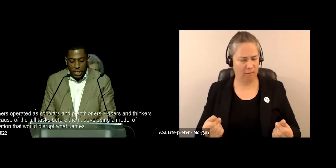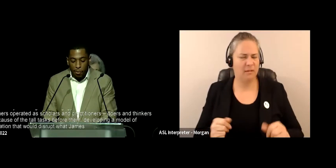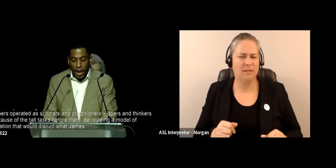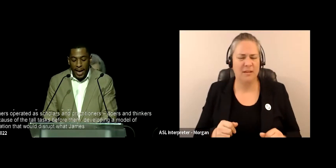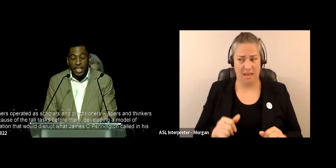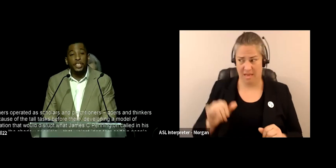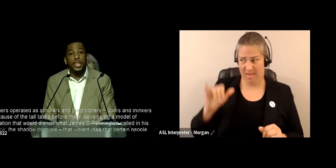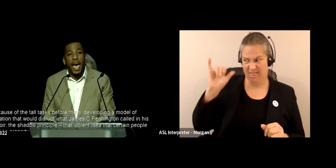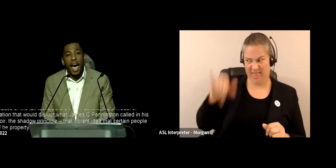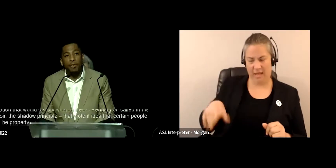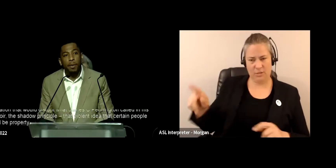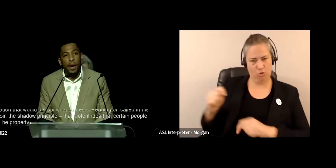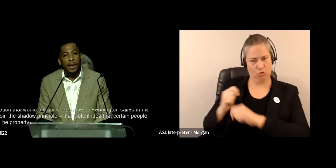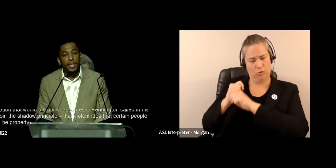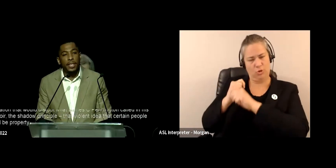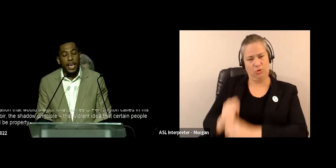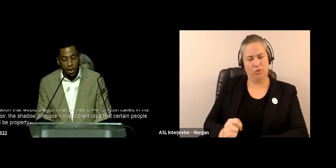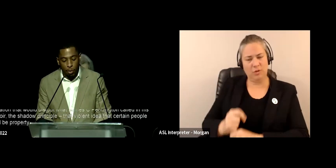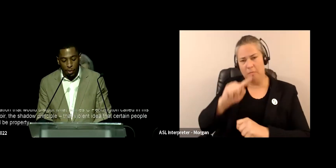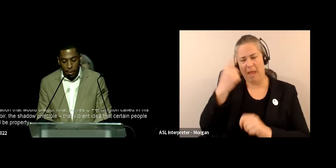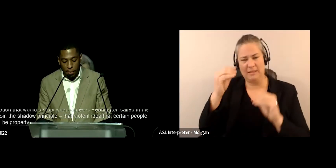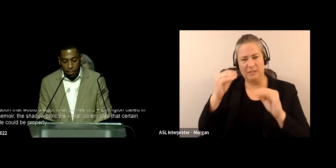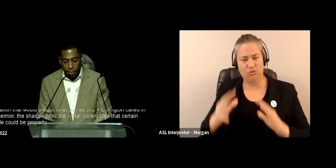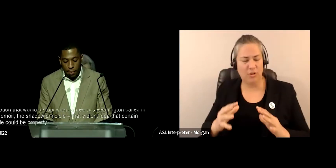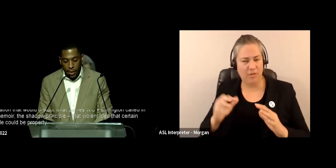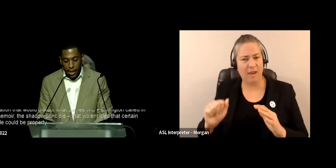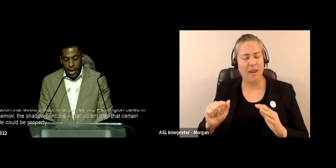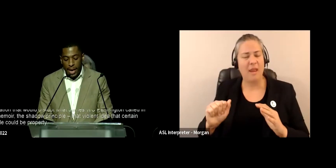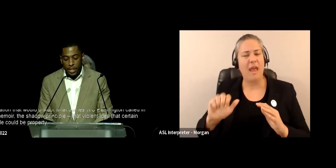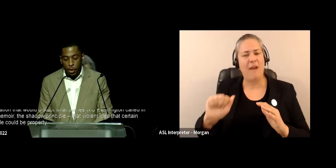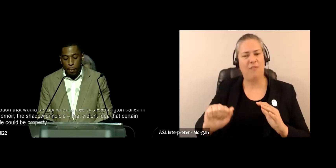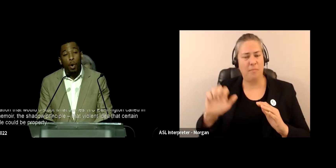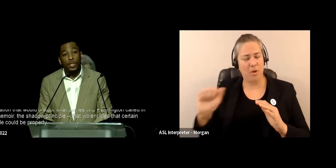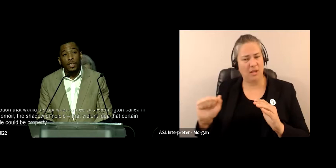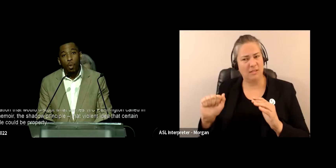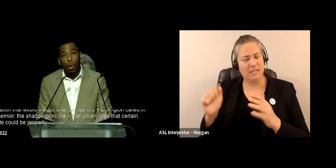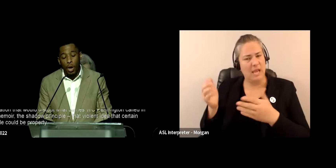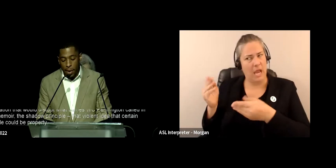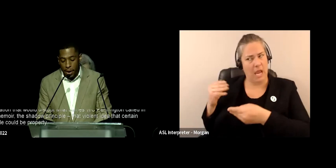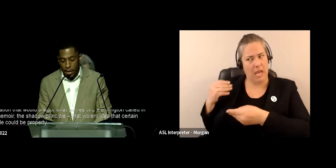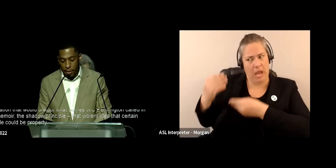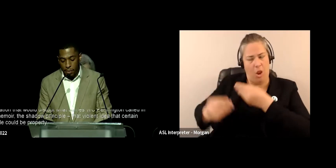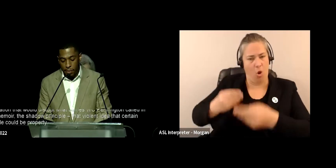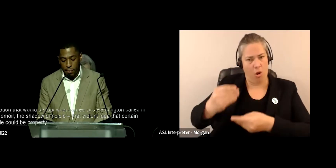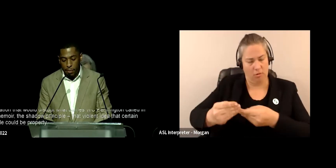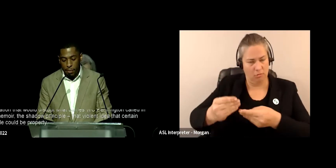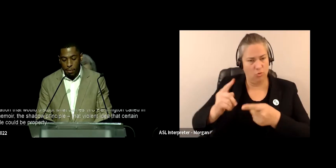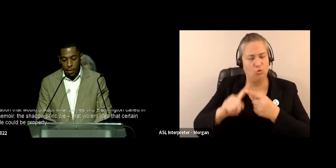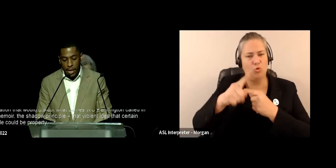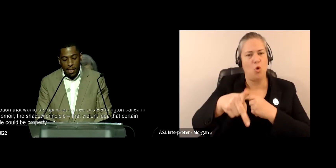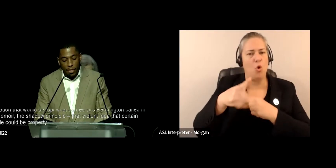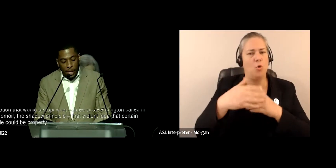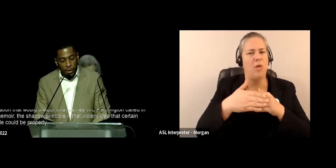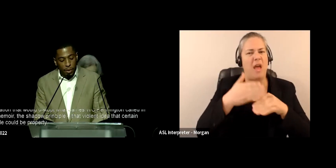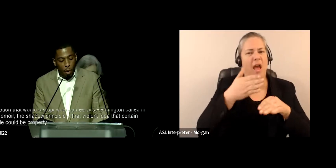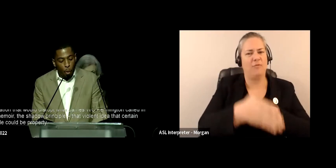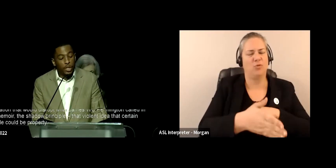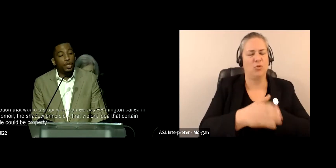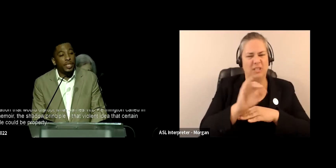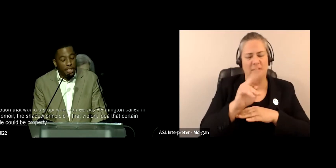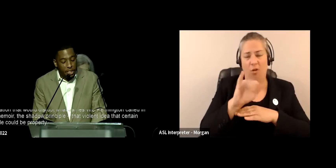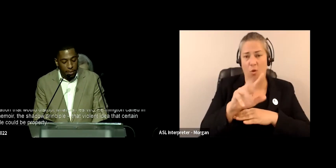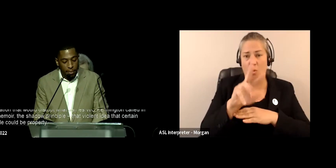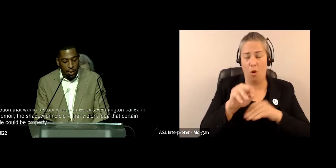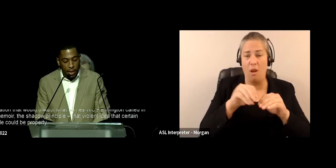the tradition of Black teaching African Americans carried with them into the post-Civil War America. This